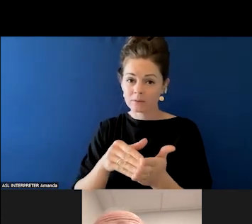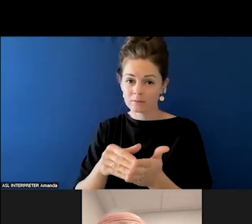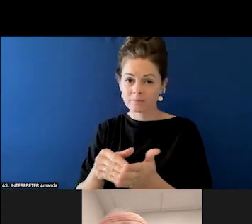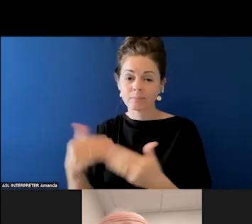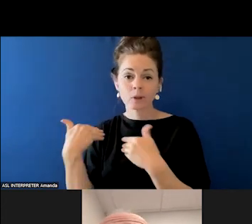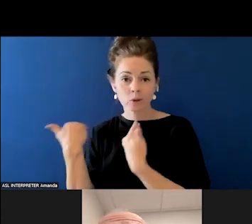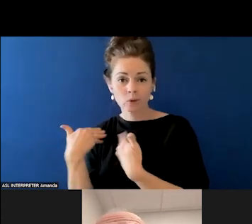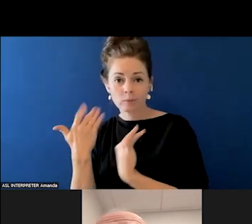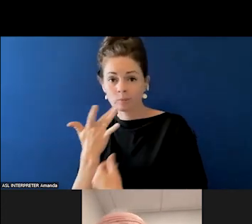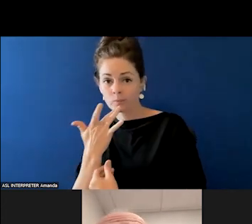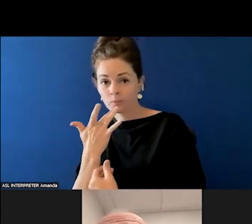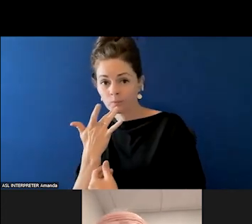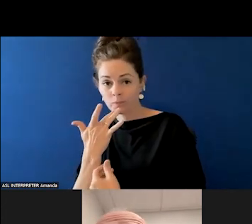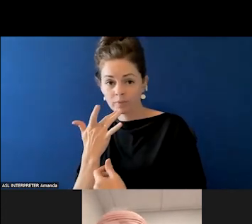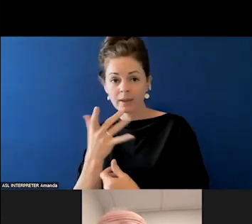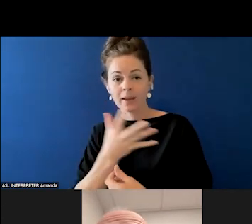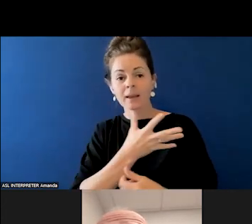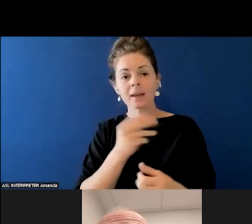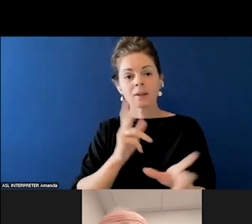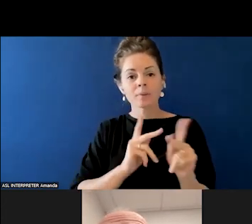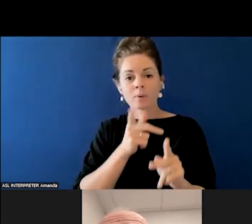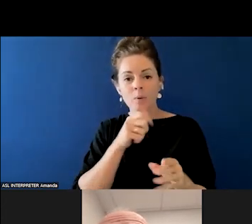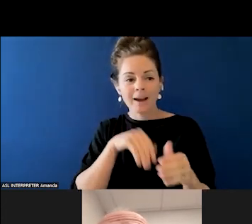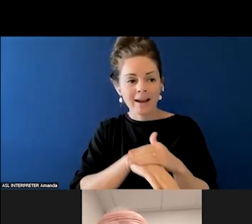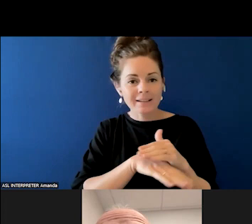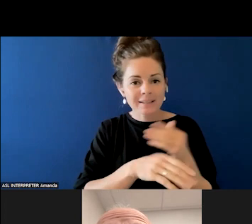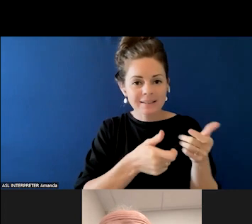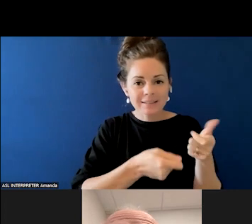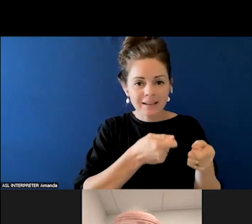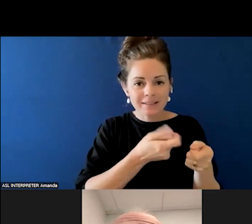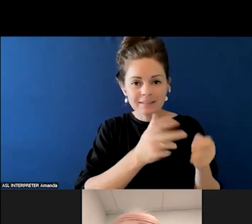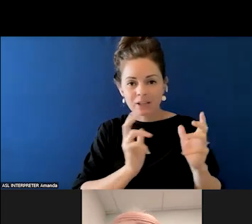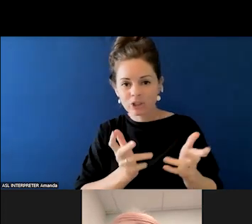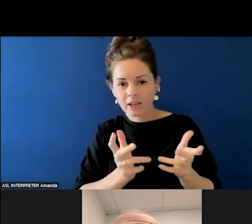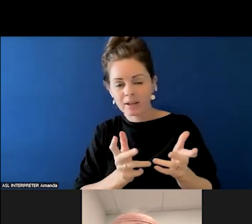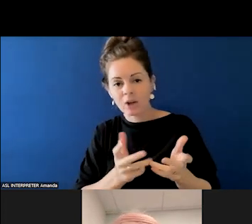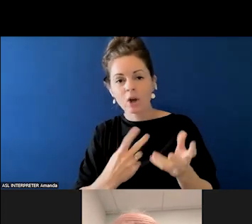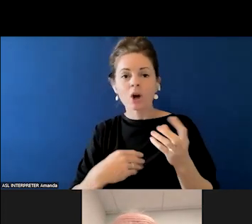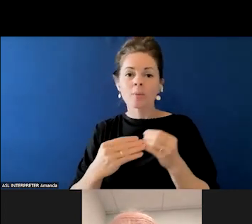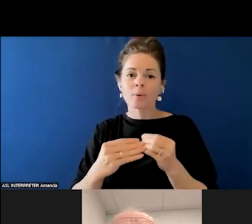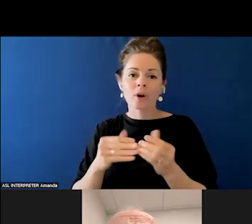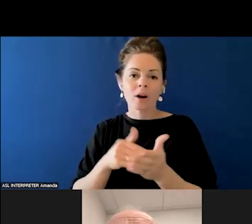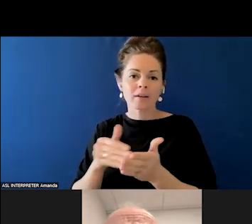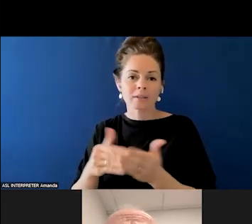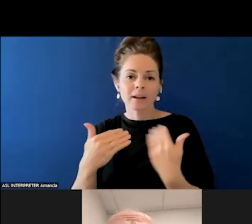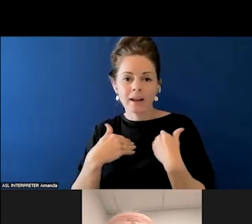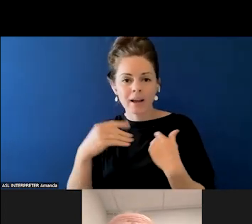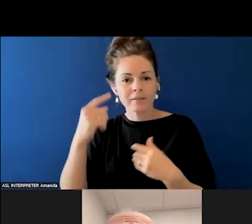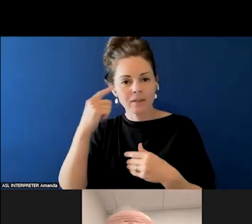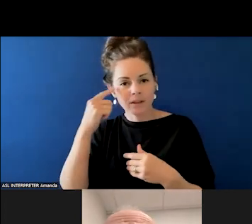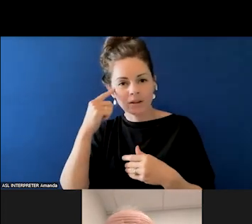and those who access chat and text are more likely to have current suicidal thoughts. So